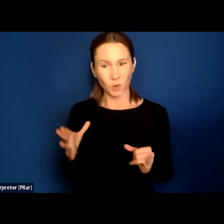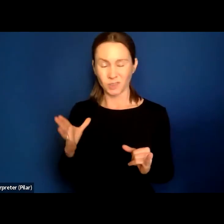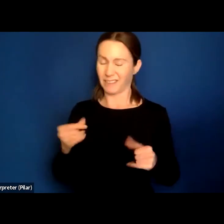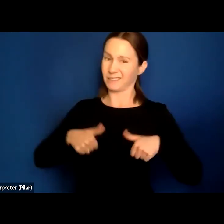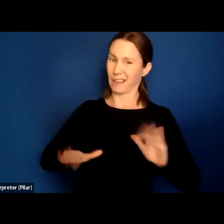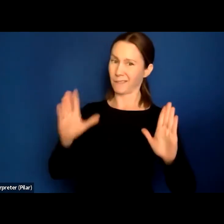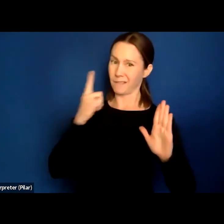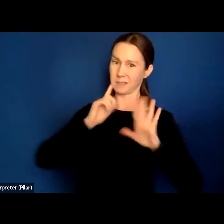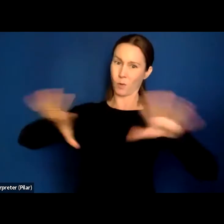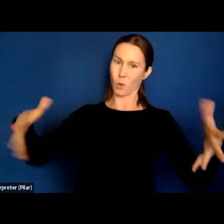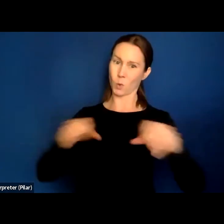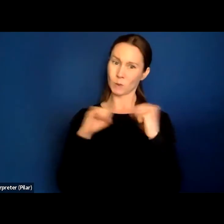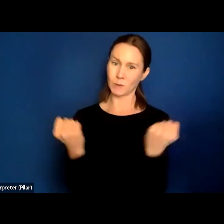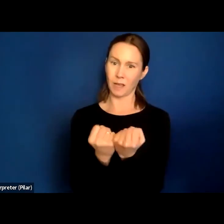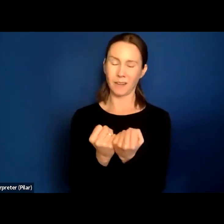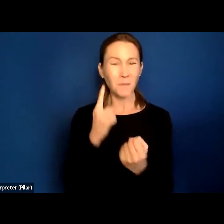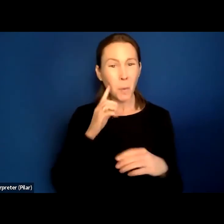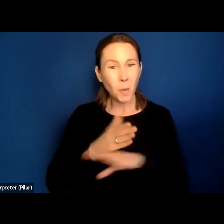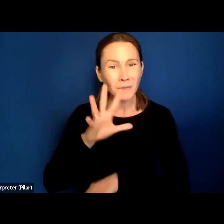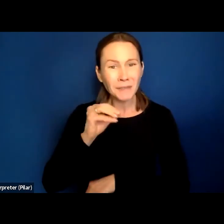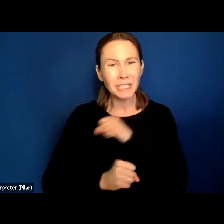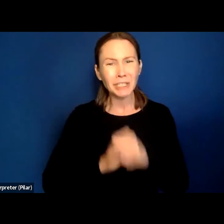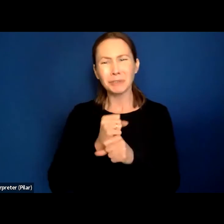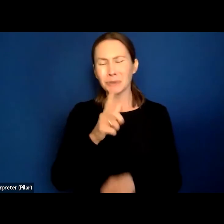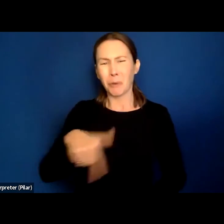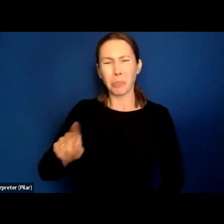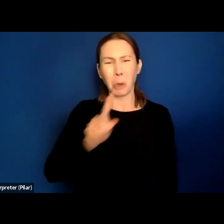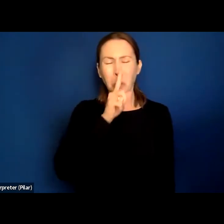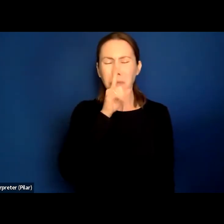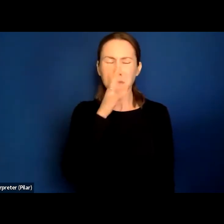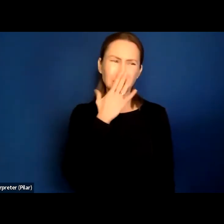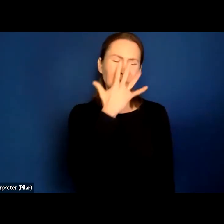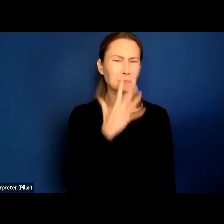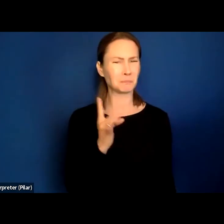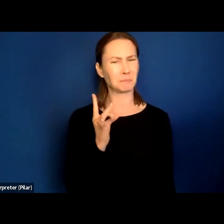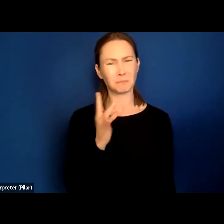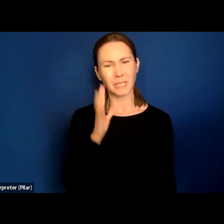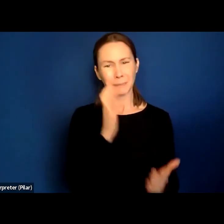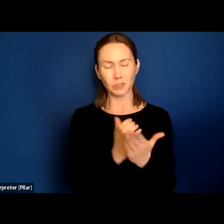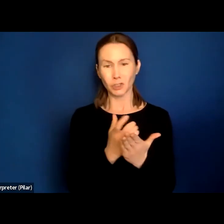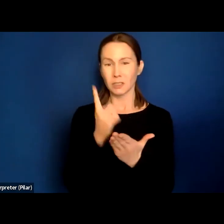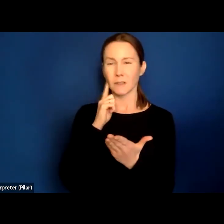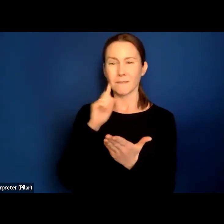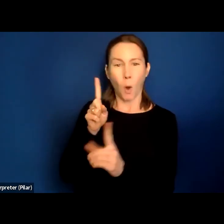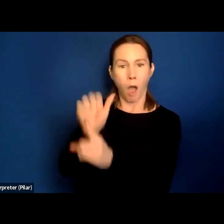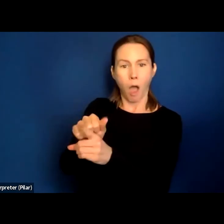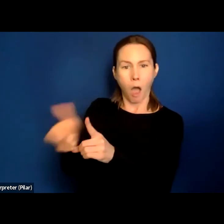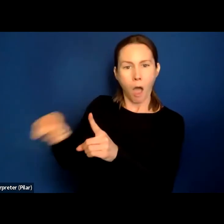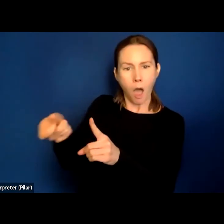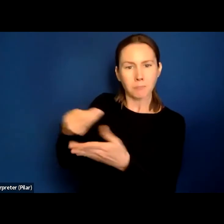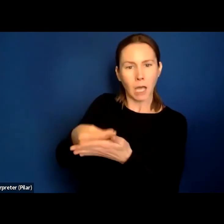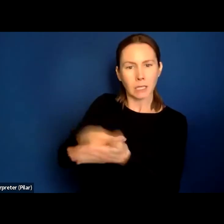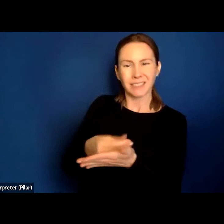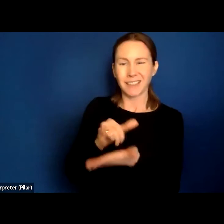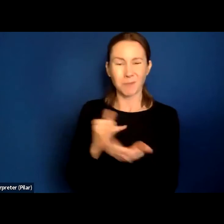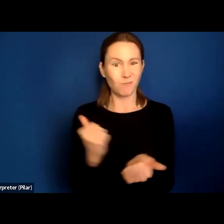For over 50 years, these pathetic images designed to open donors' wallets were the only impression most Americans had